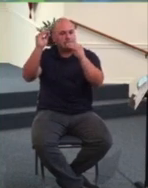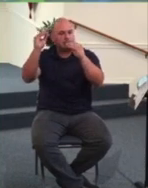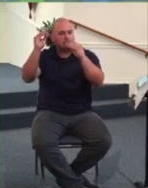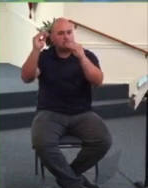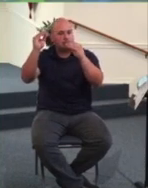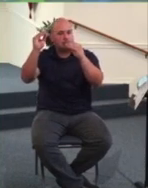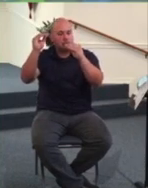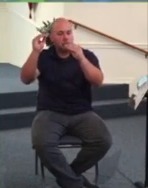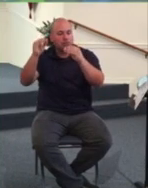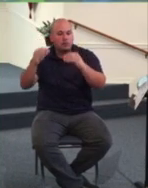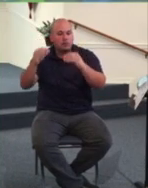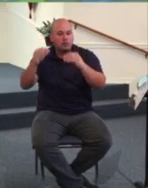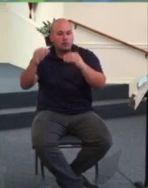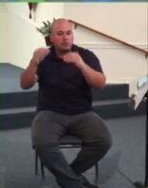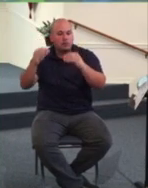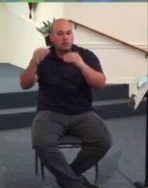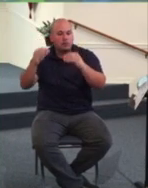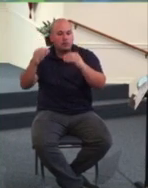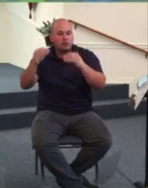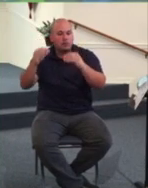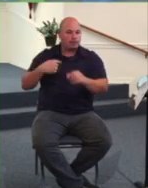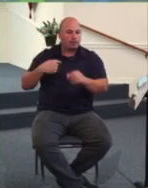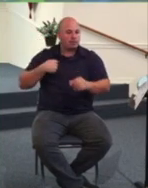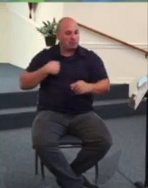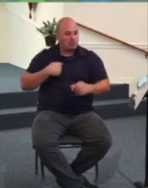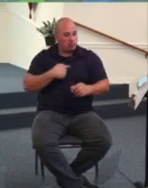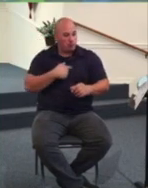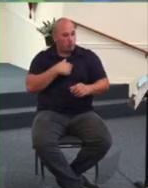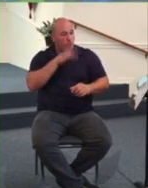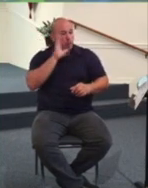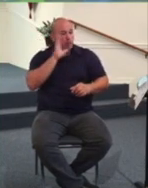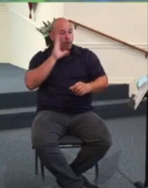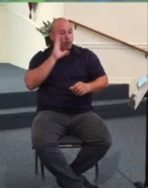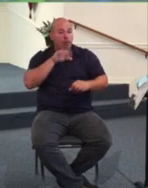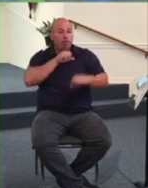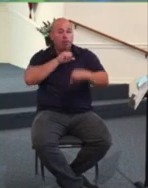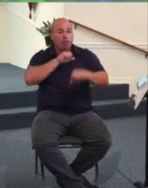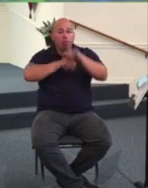will survive every storm.